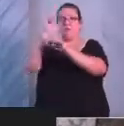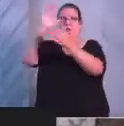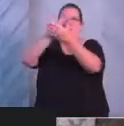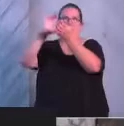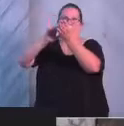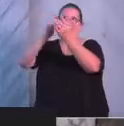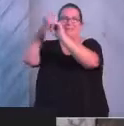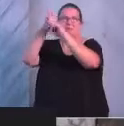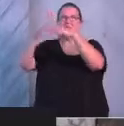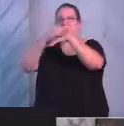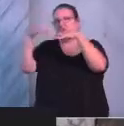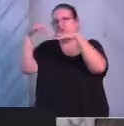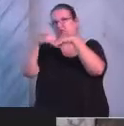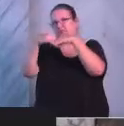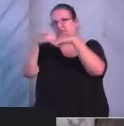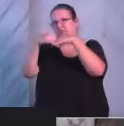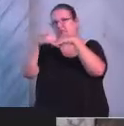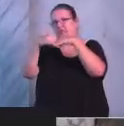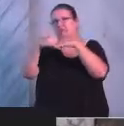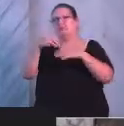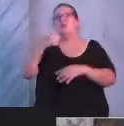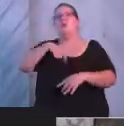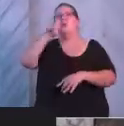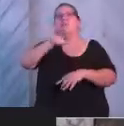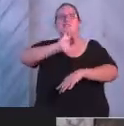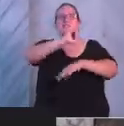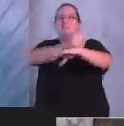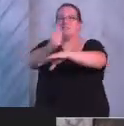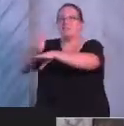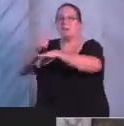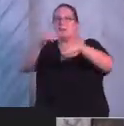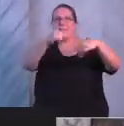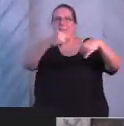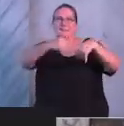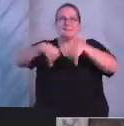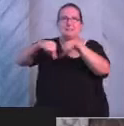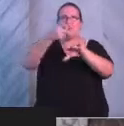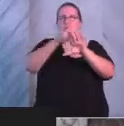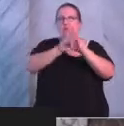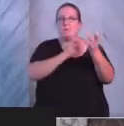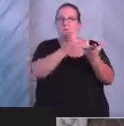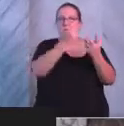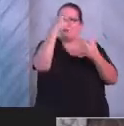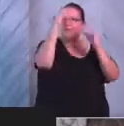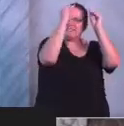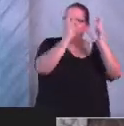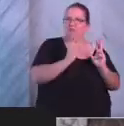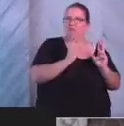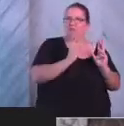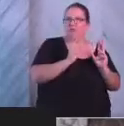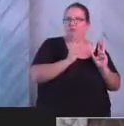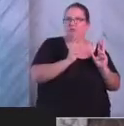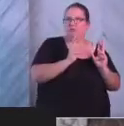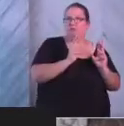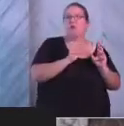are Indigenous. We need to create similar programs for teachers. We also need to